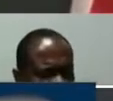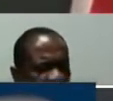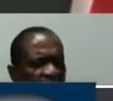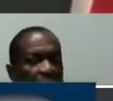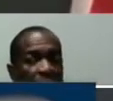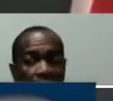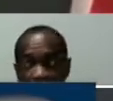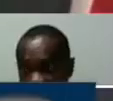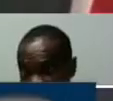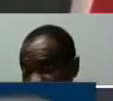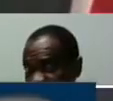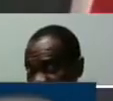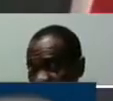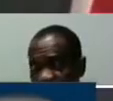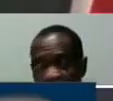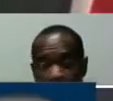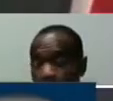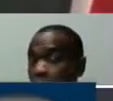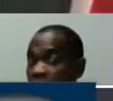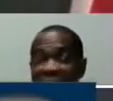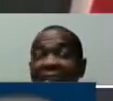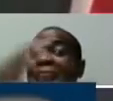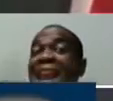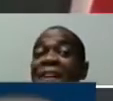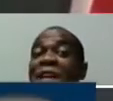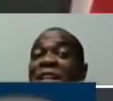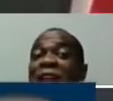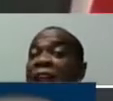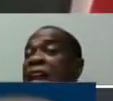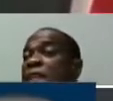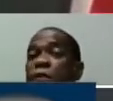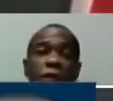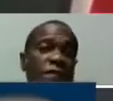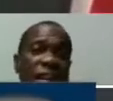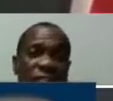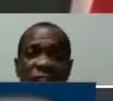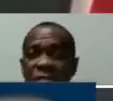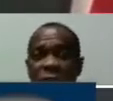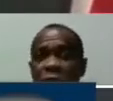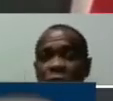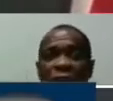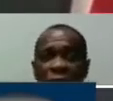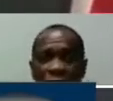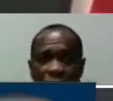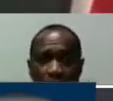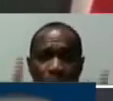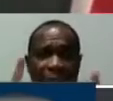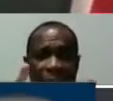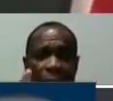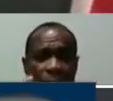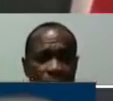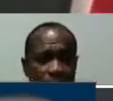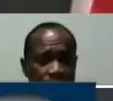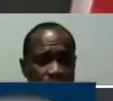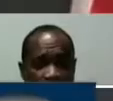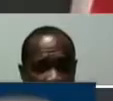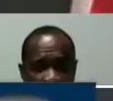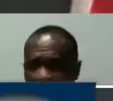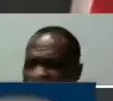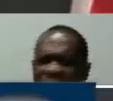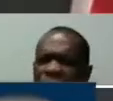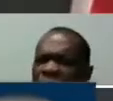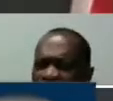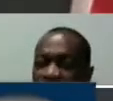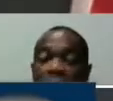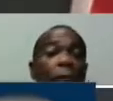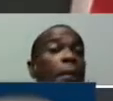infected. We said it will make you respond better if and when you are infected. And of course, in